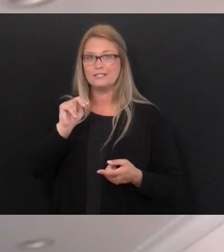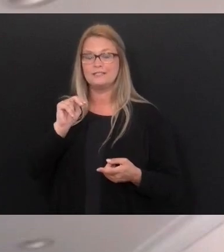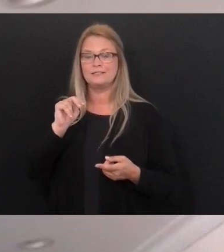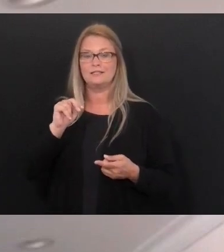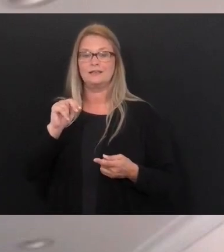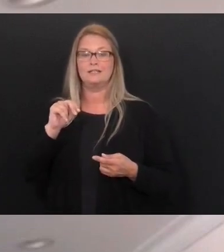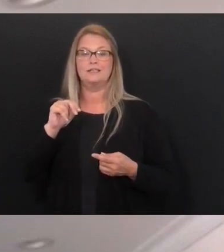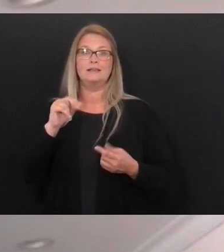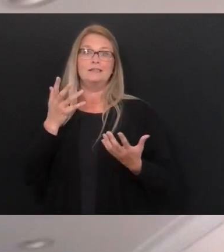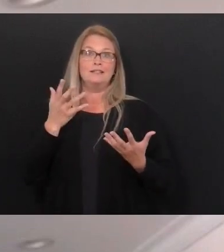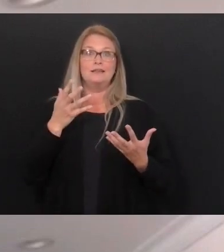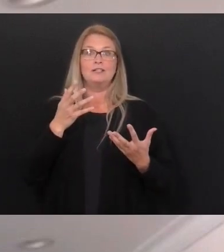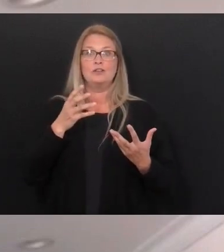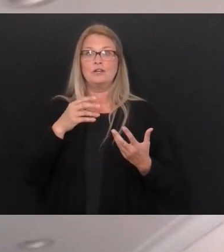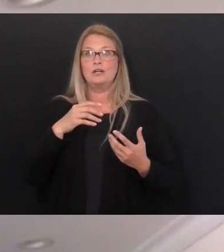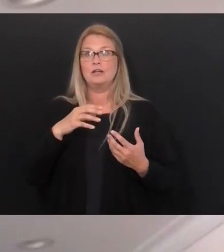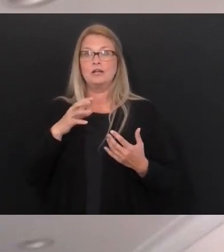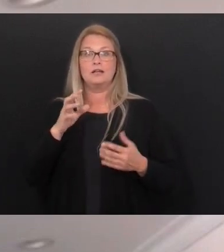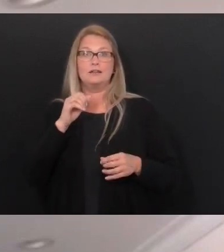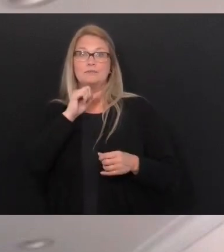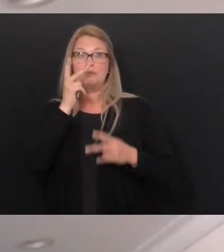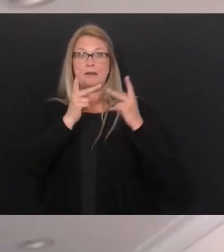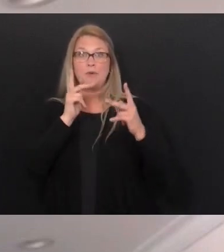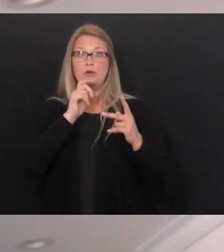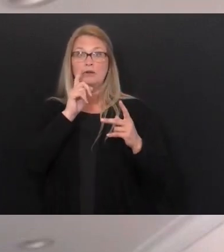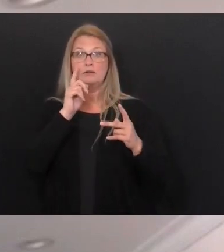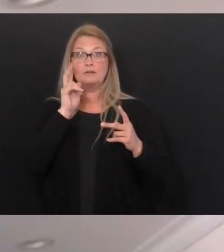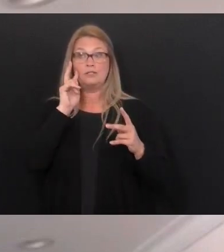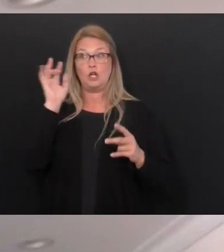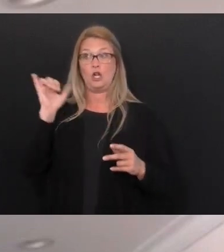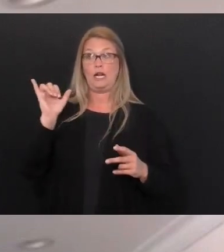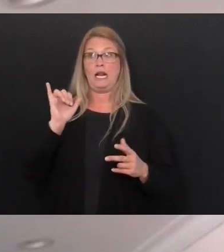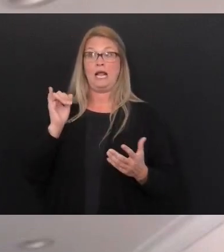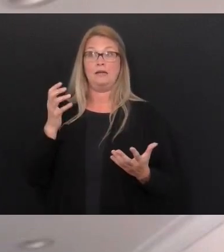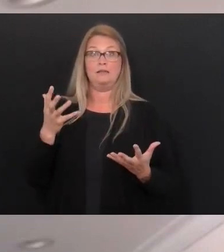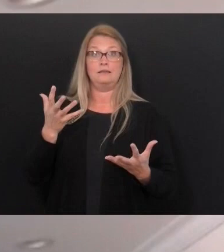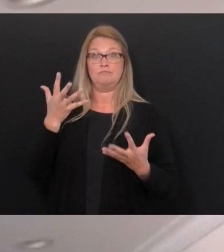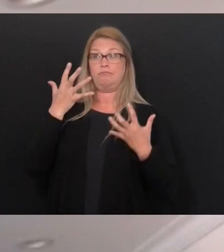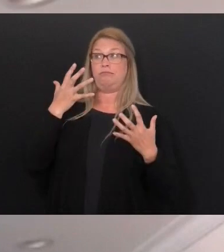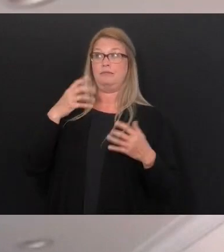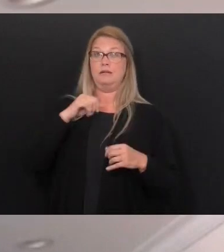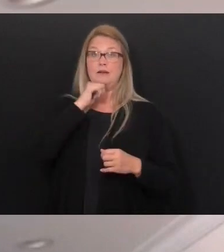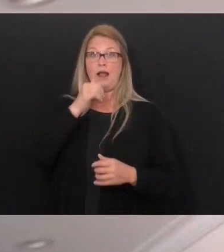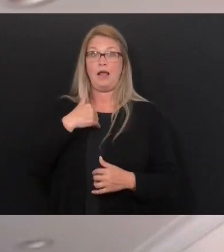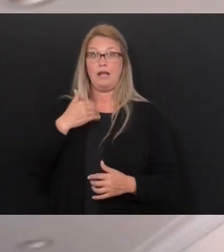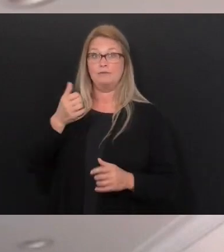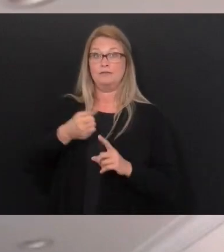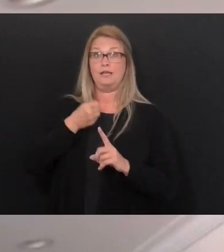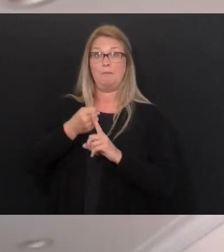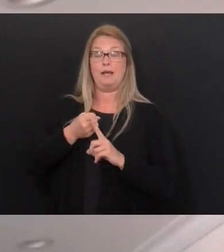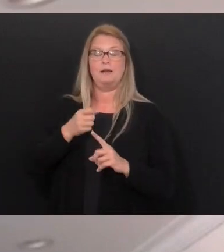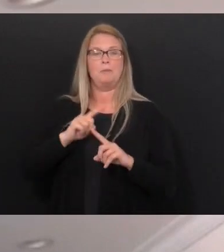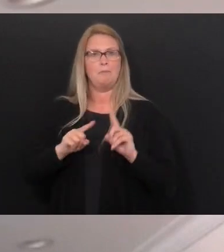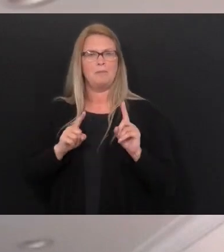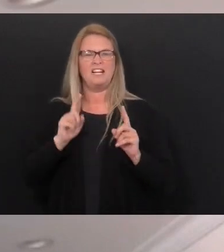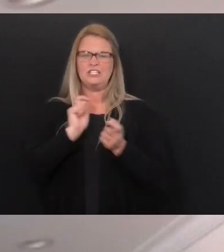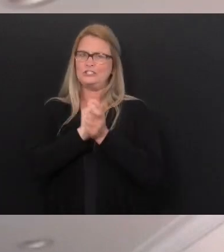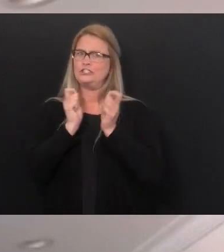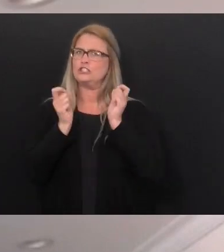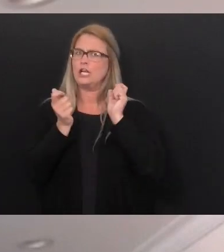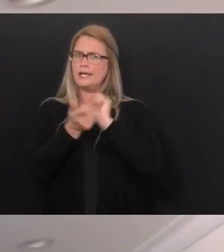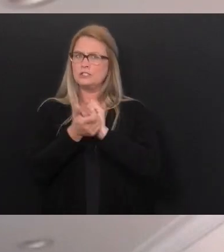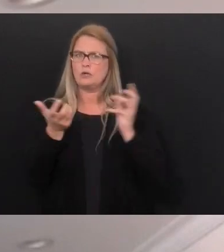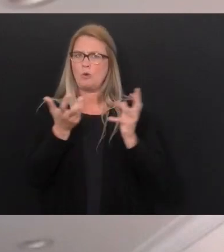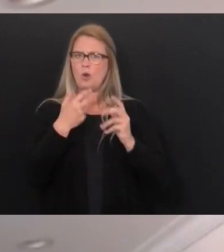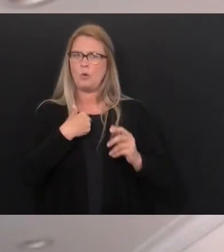on a phone, looking like that they're not even affected. So as we go forward, this disease appears to be changing from what